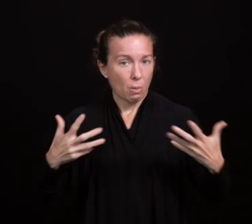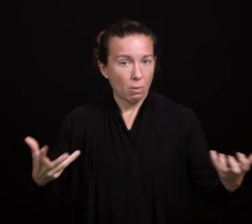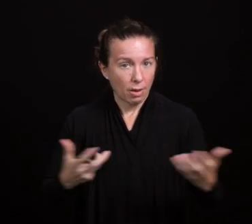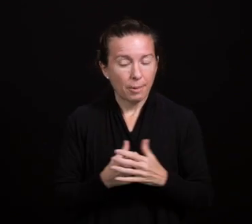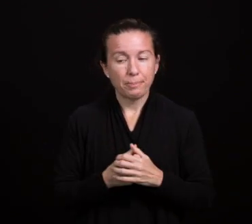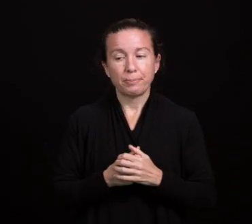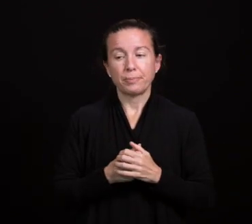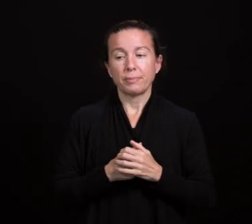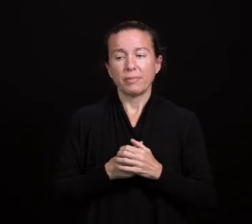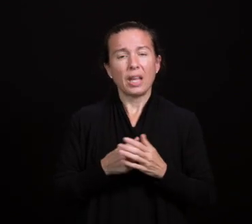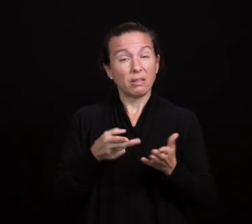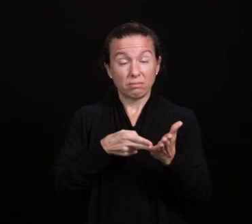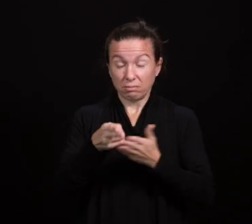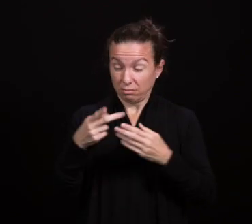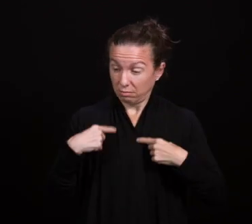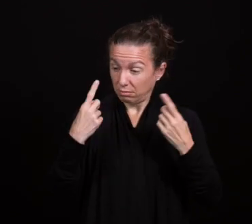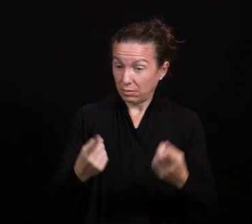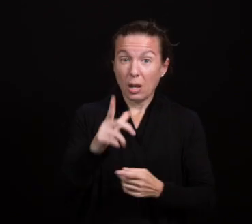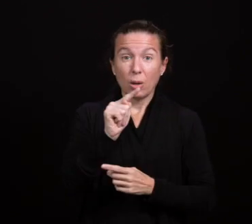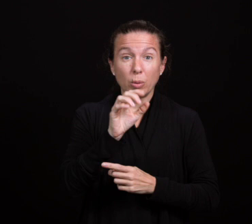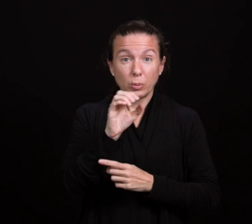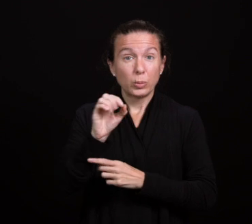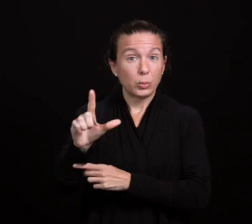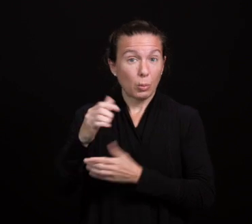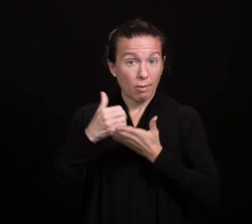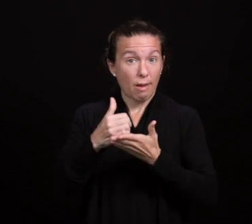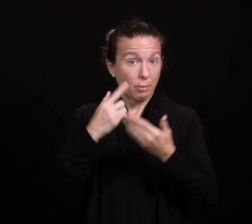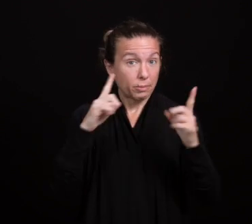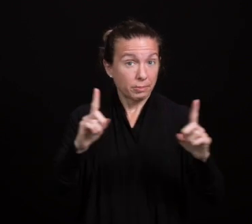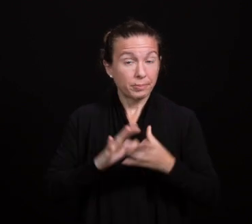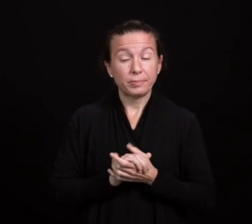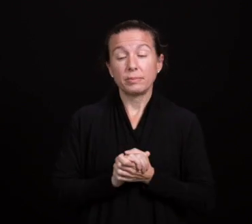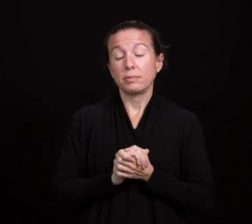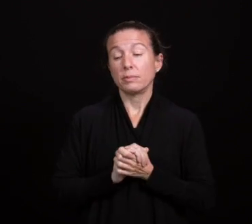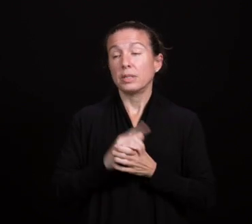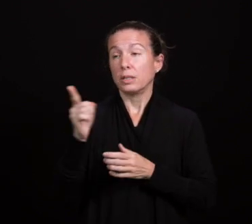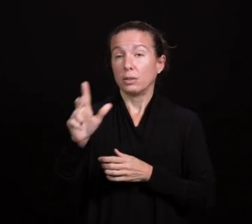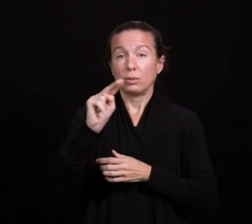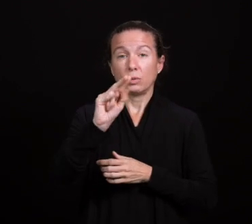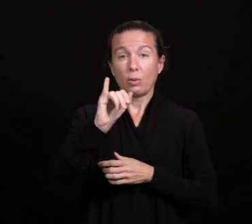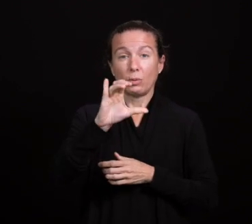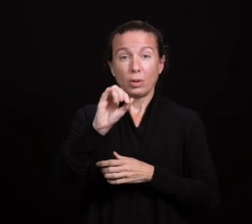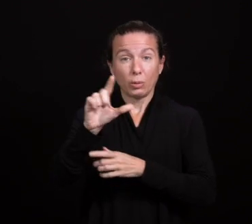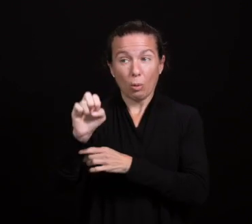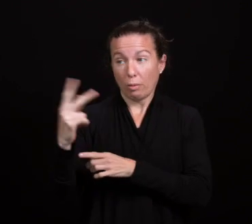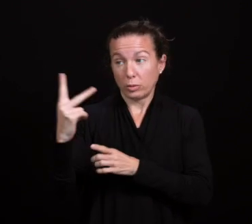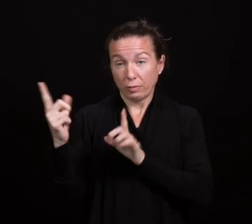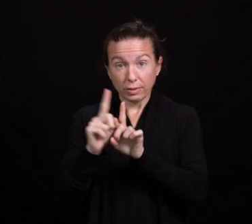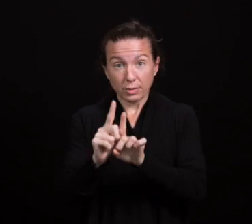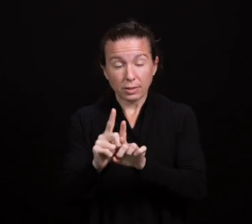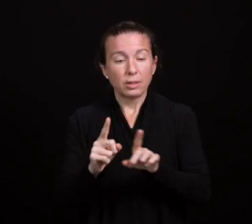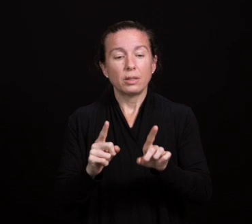got together with Nicole, and we now do cued speech with Nicole every other week for an hour and a half. That's what works for our